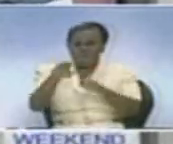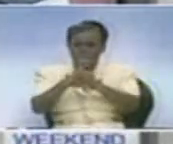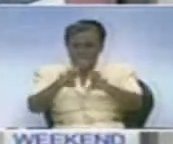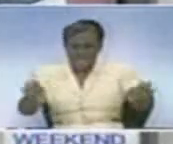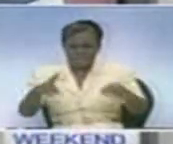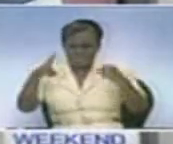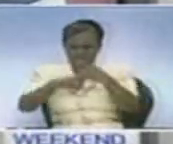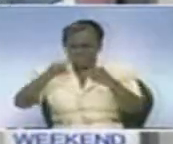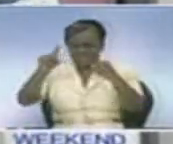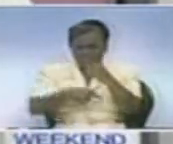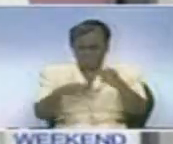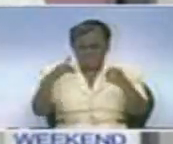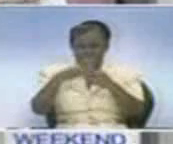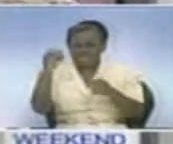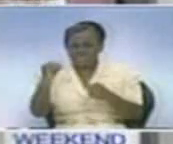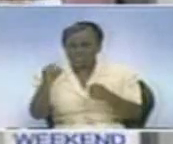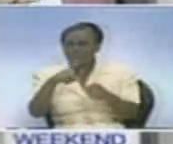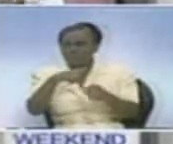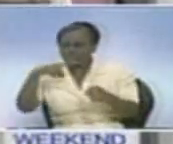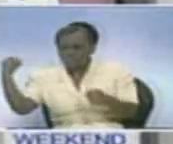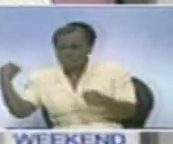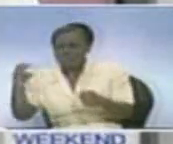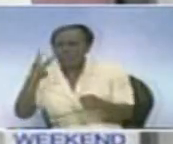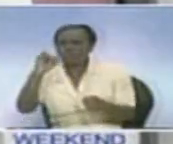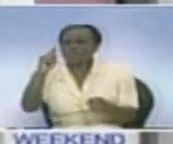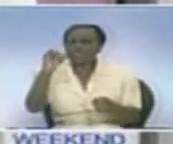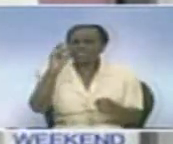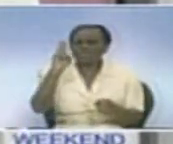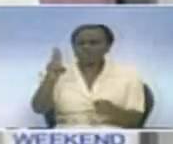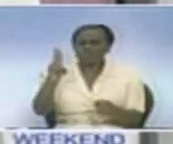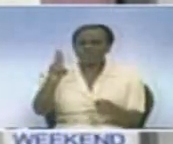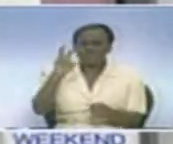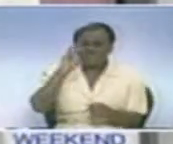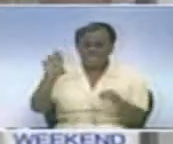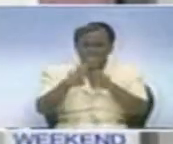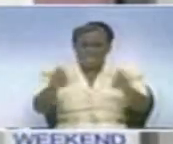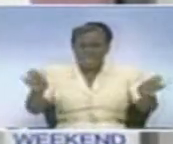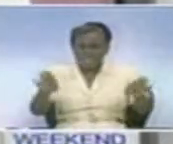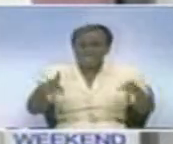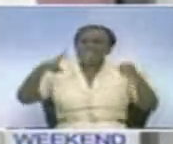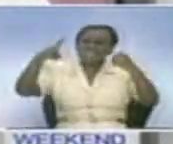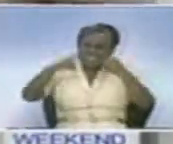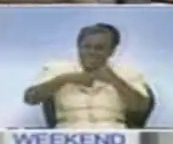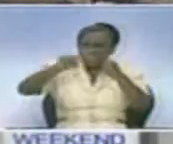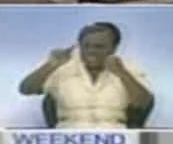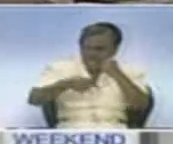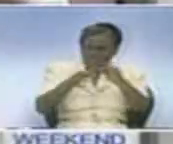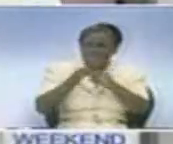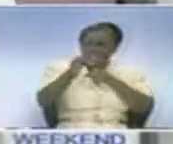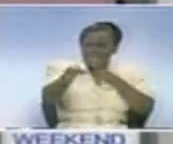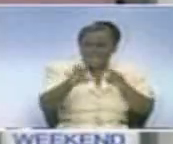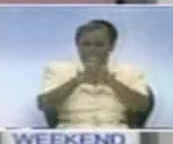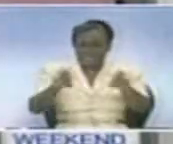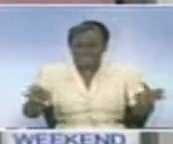acres, 8,000 acres, as you are going to Itu, just look at all that land, 7,000 acres, 15,000